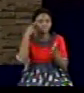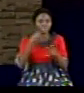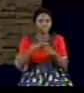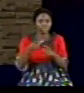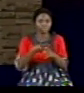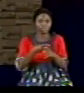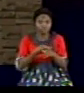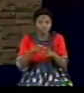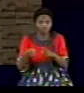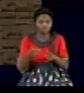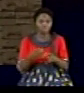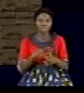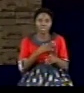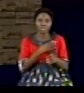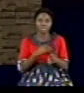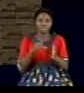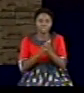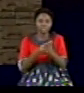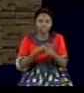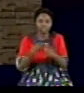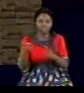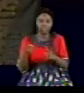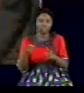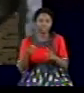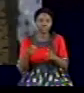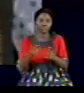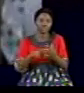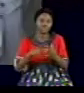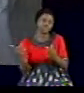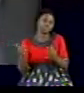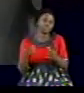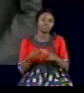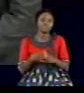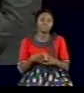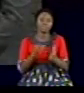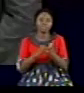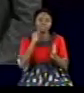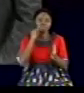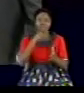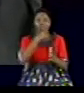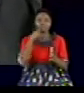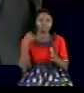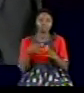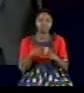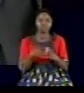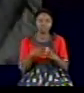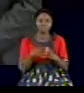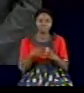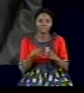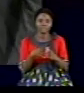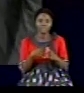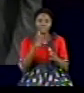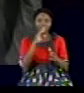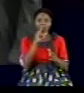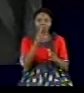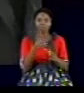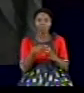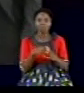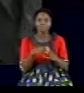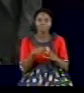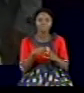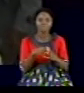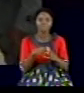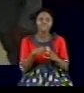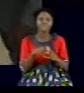was nowhere to be found again. Praise the Lord. It's dried by the power Bro Emmanuel, can you show the audience the leg, the